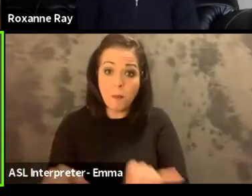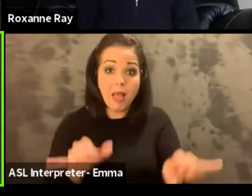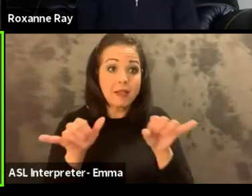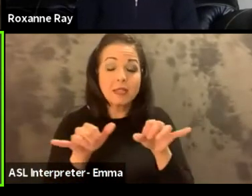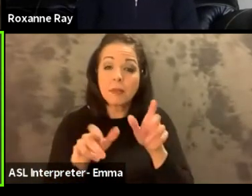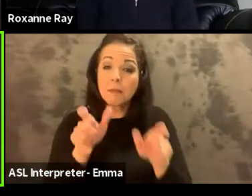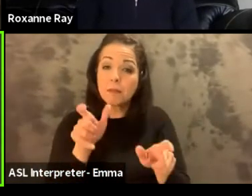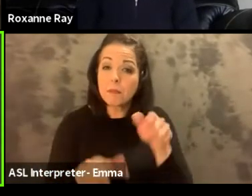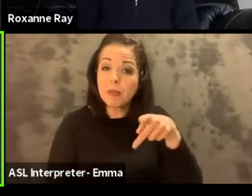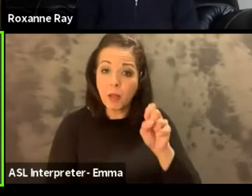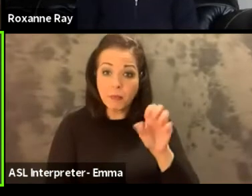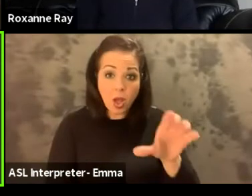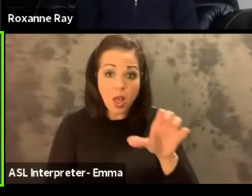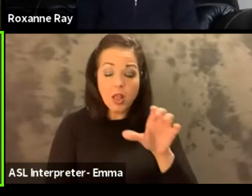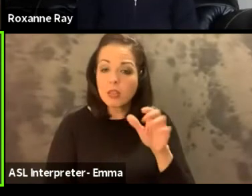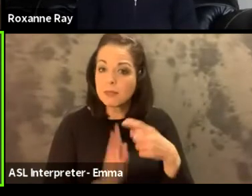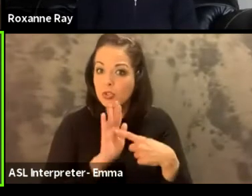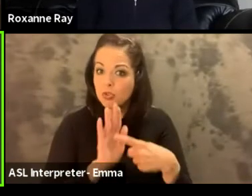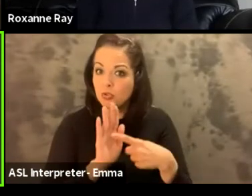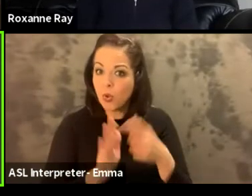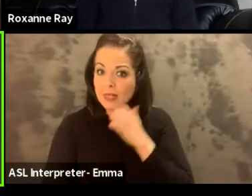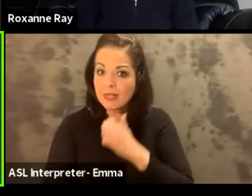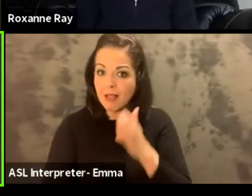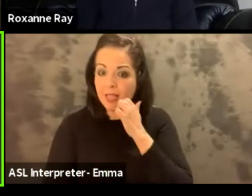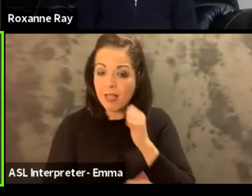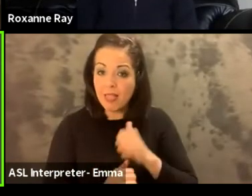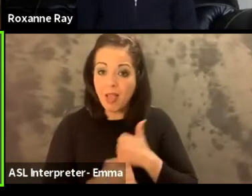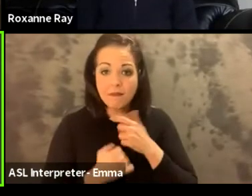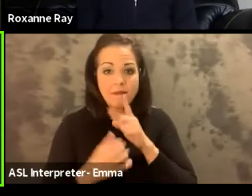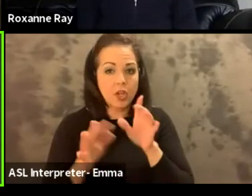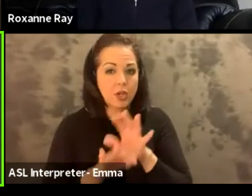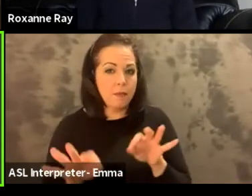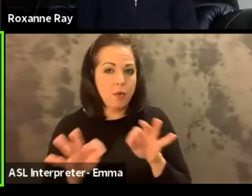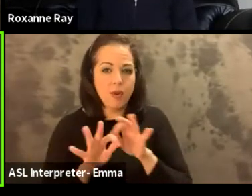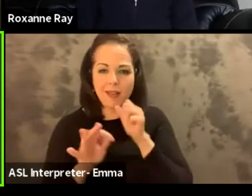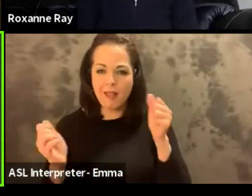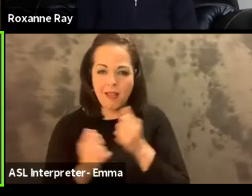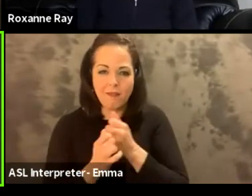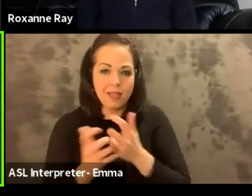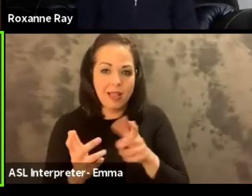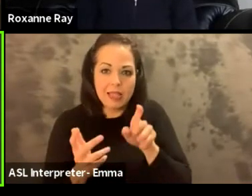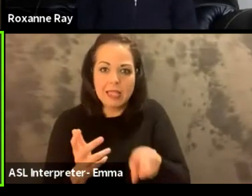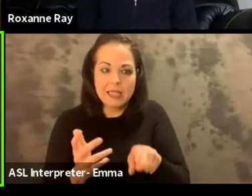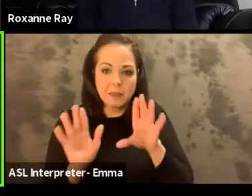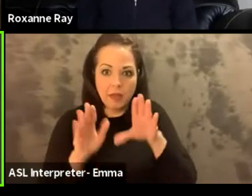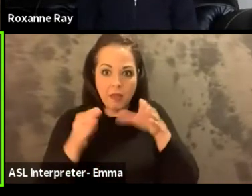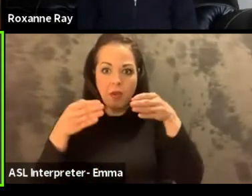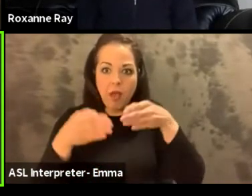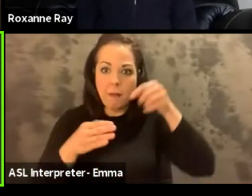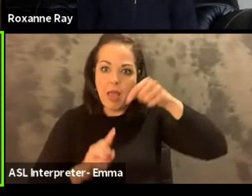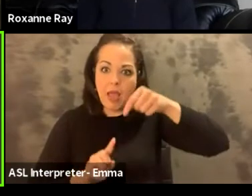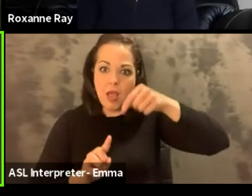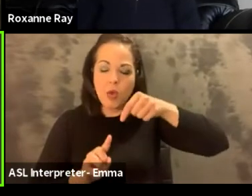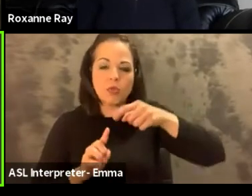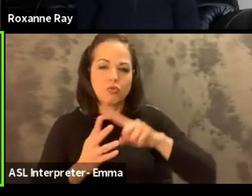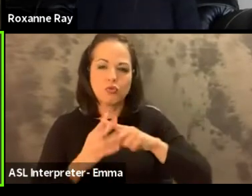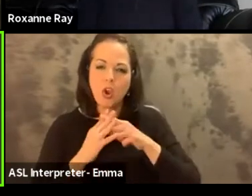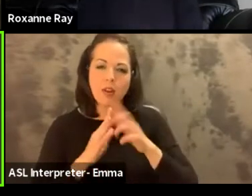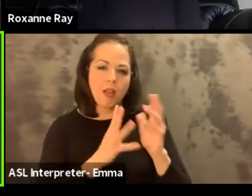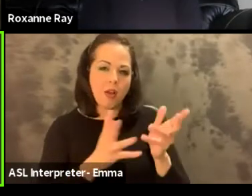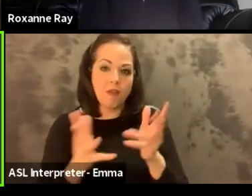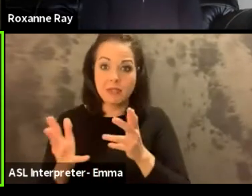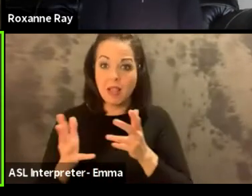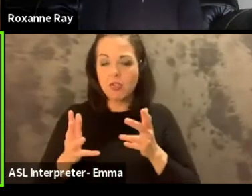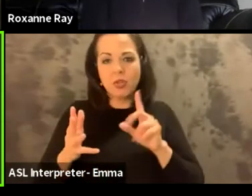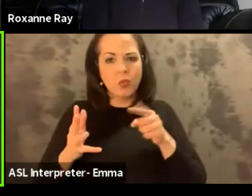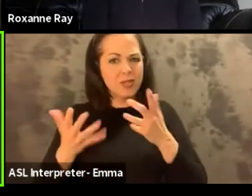shown through daily life is just really important. And not everything needs to be about like starting a conversation. We